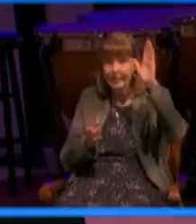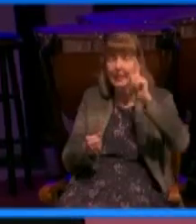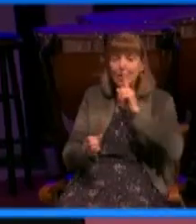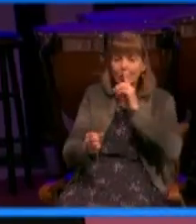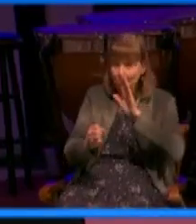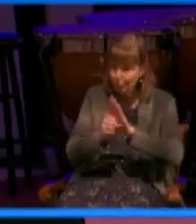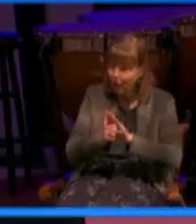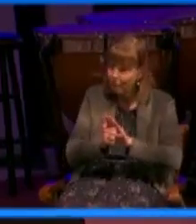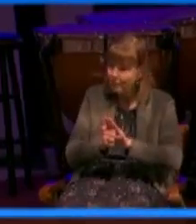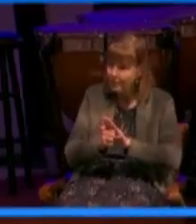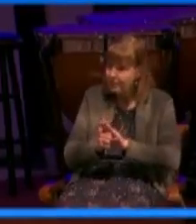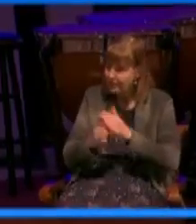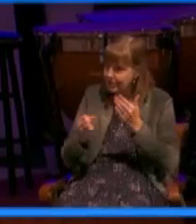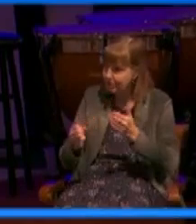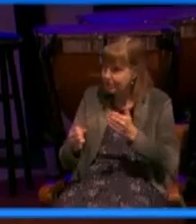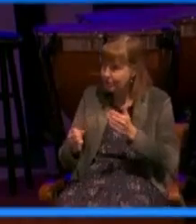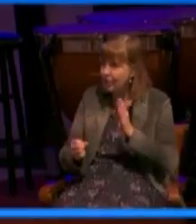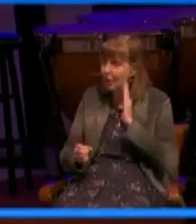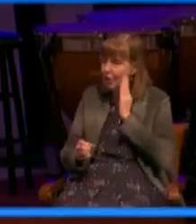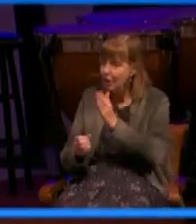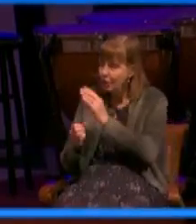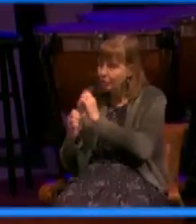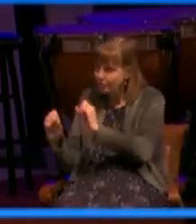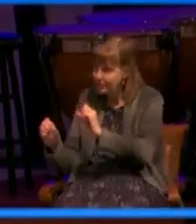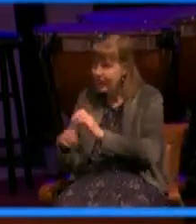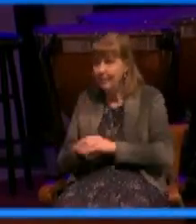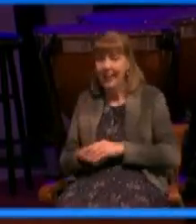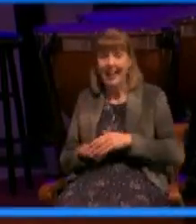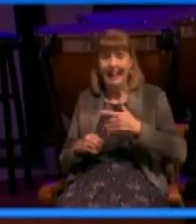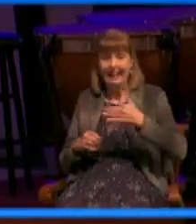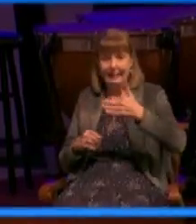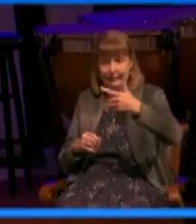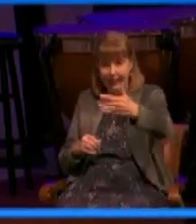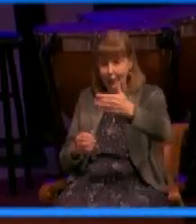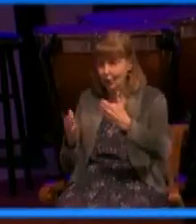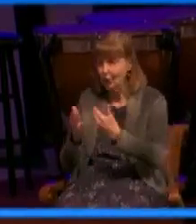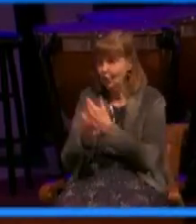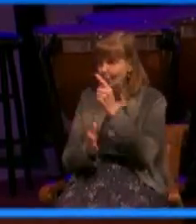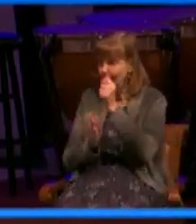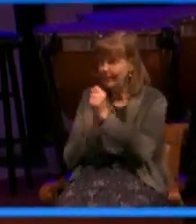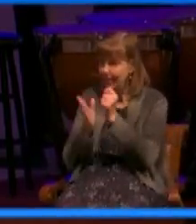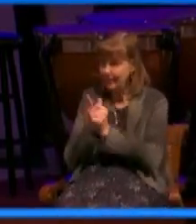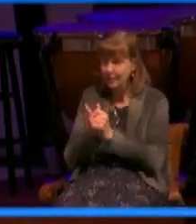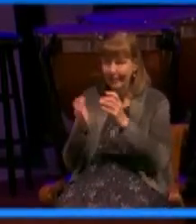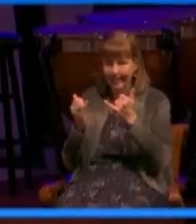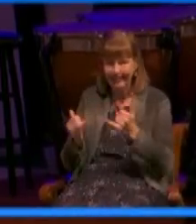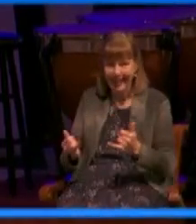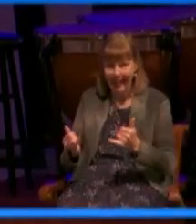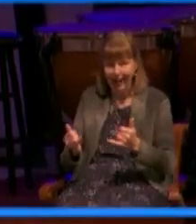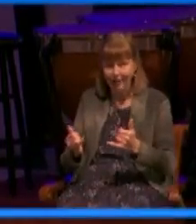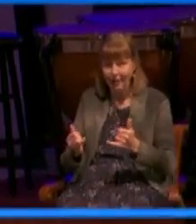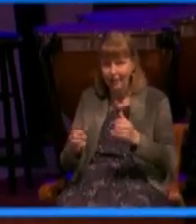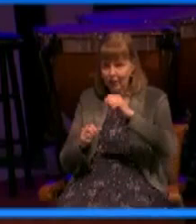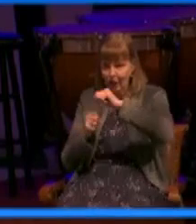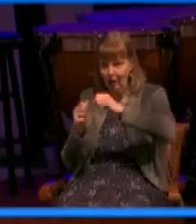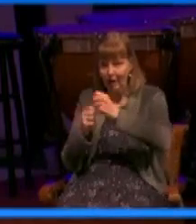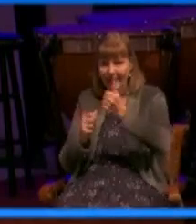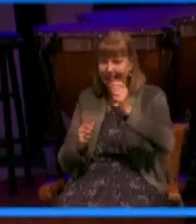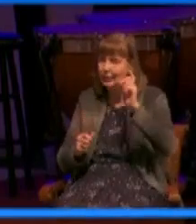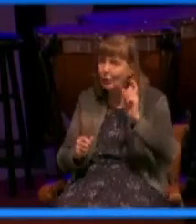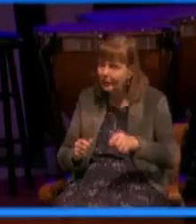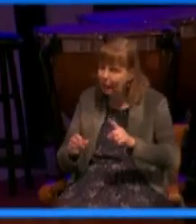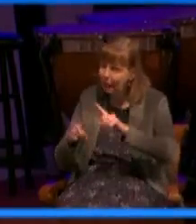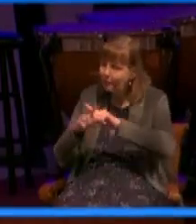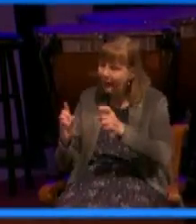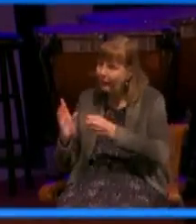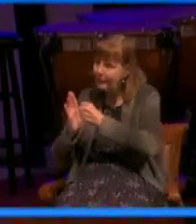we no longer need the ritual of cutting away the foreskin. It was a symbol to lead us to the idea that we need